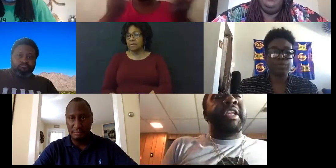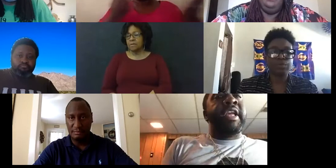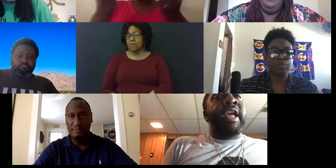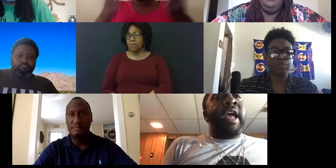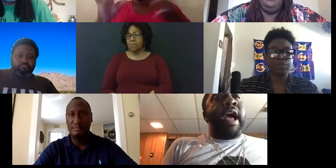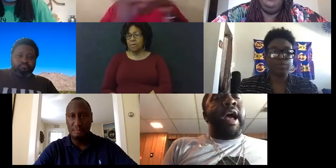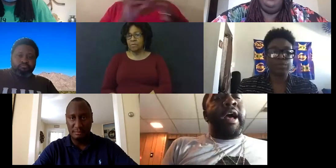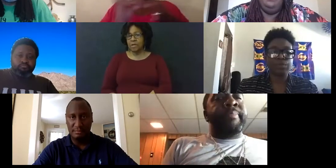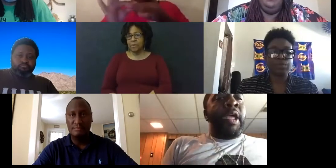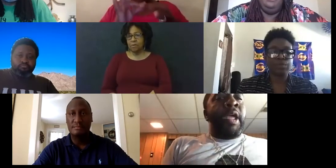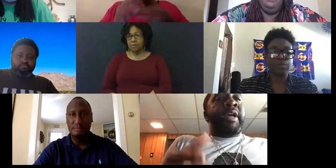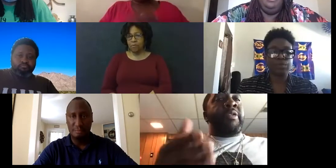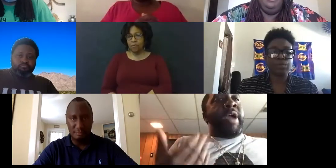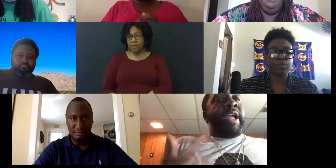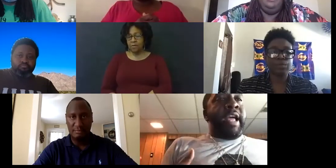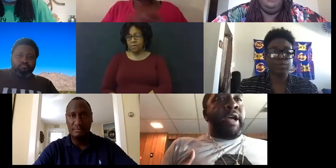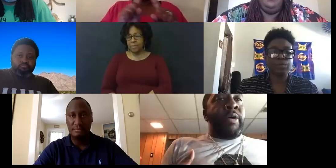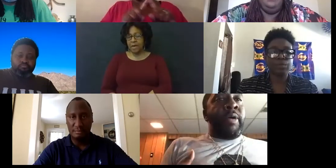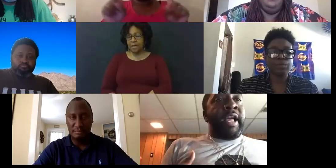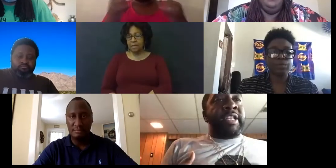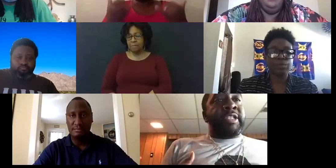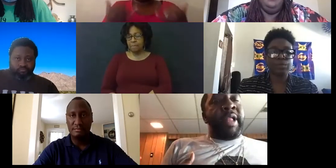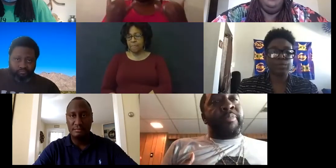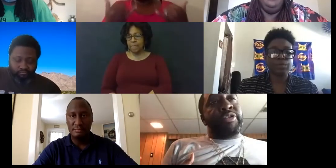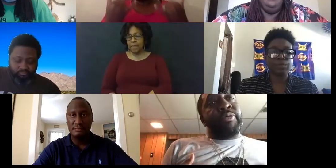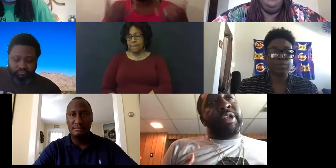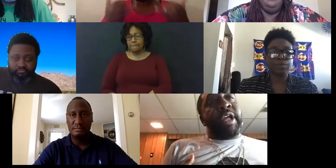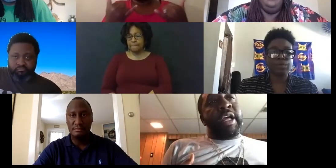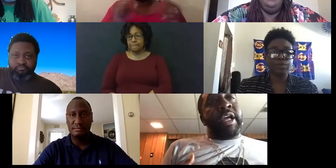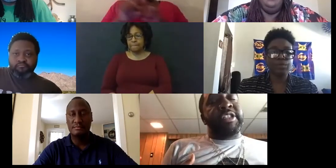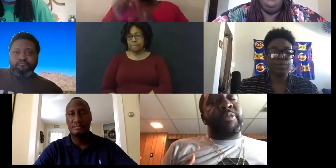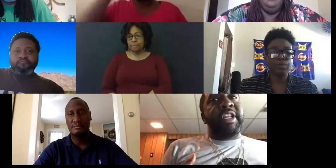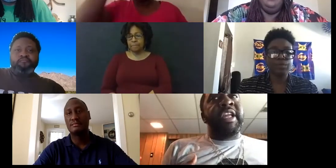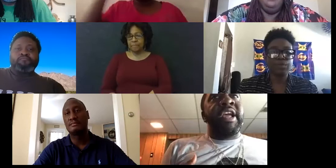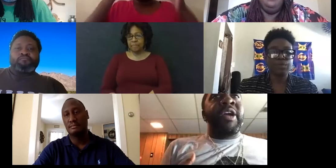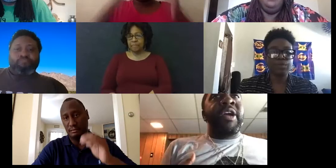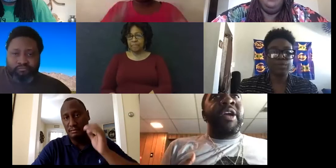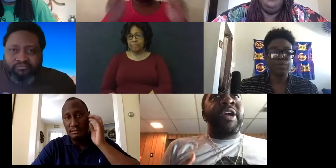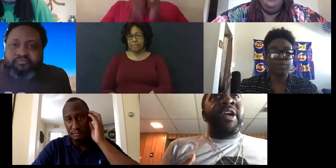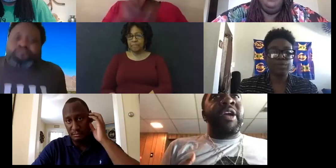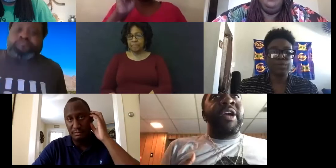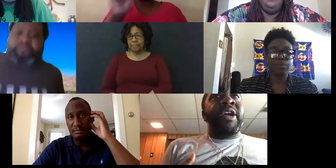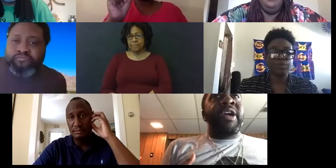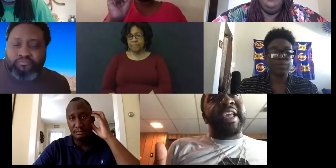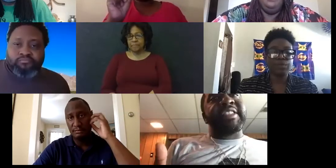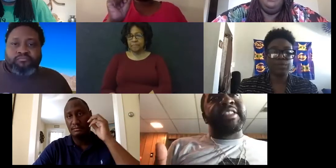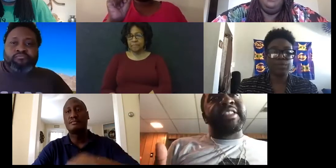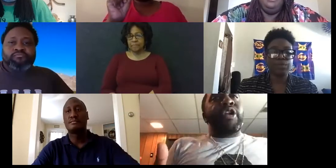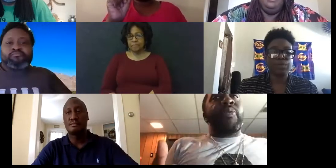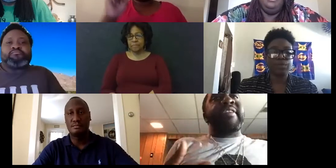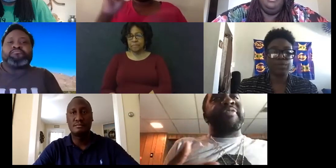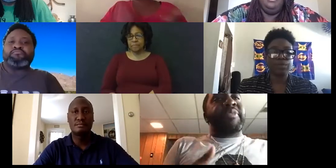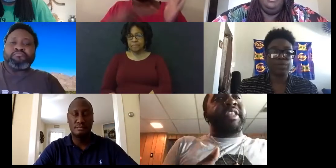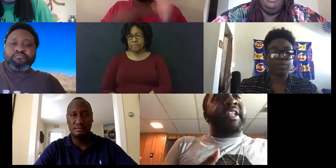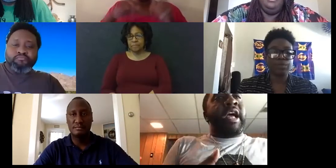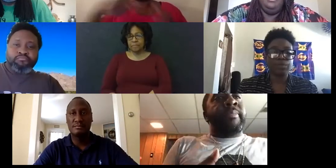entity. But right now, as a Black person with a disability, what it kind of means to me is just